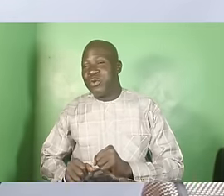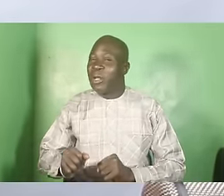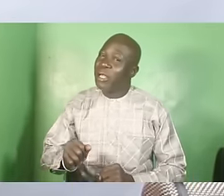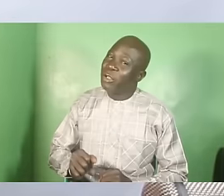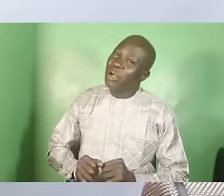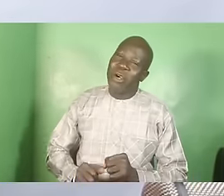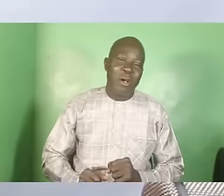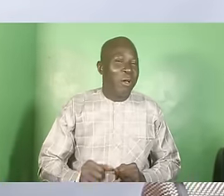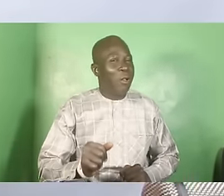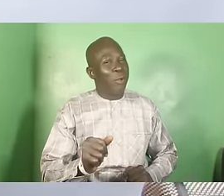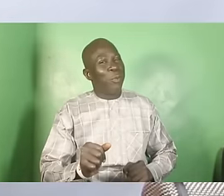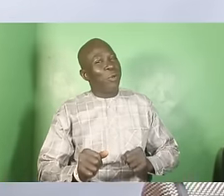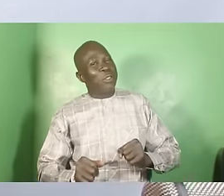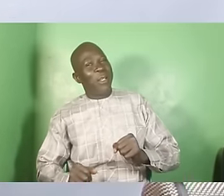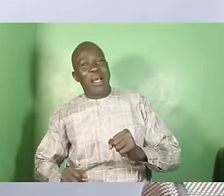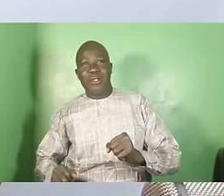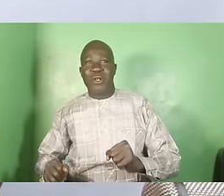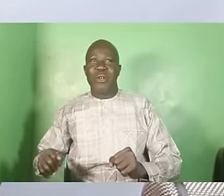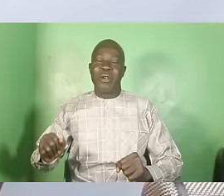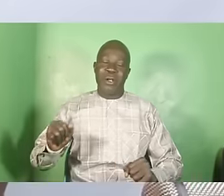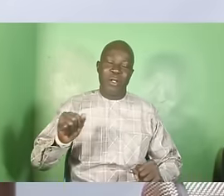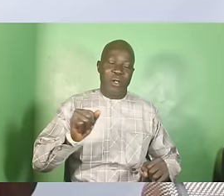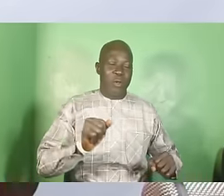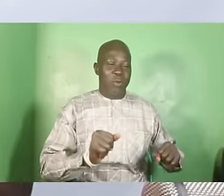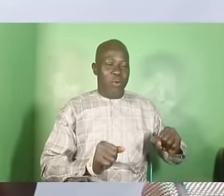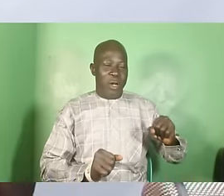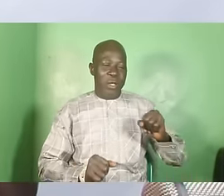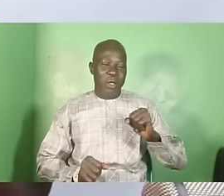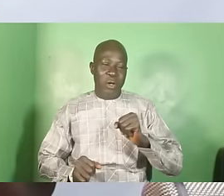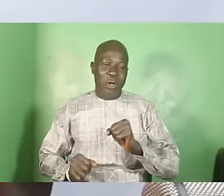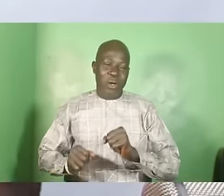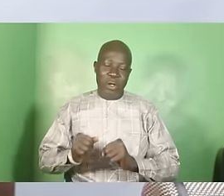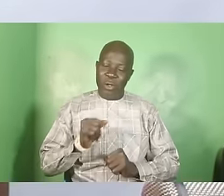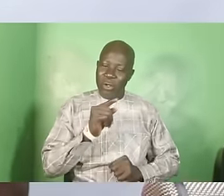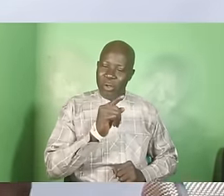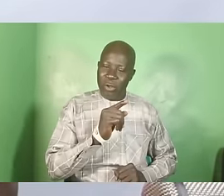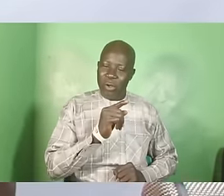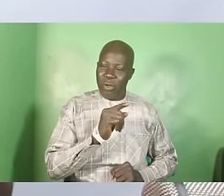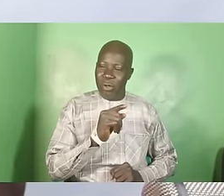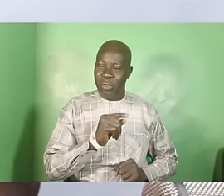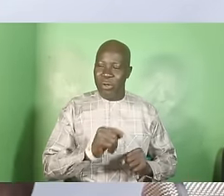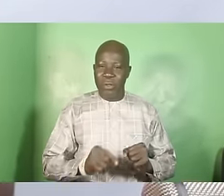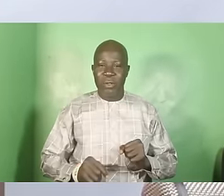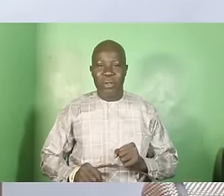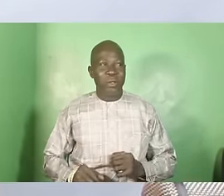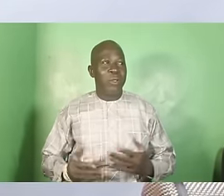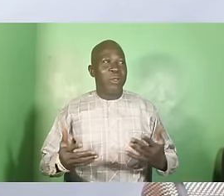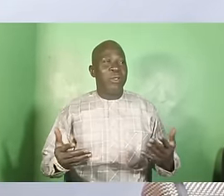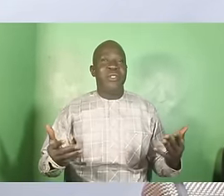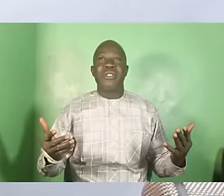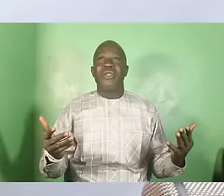mo sun layo mo ji layo mo wa iyo loko